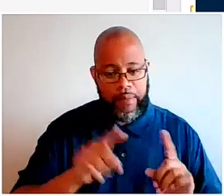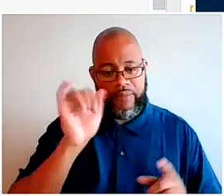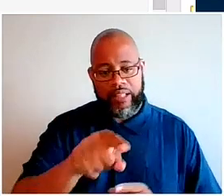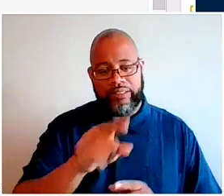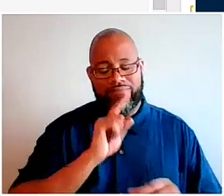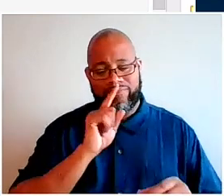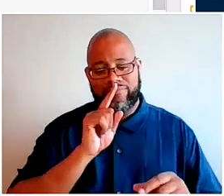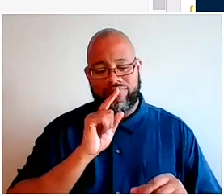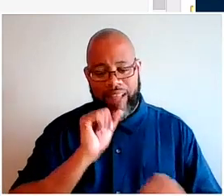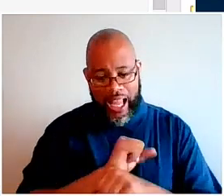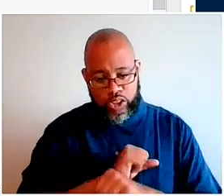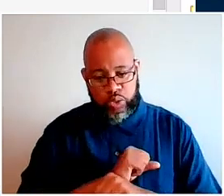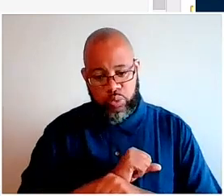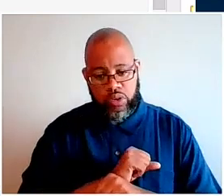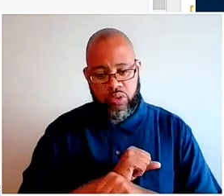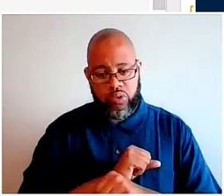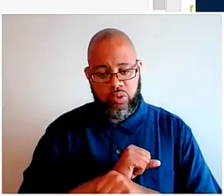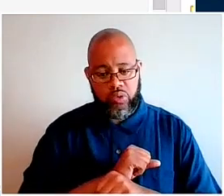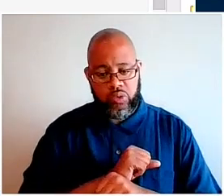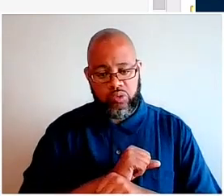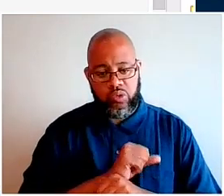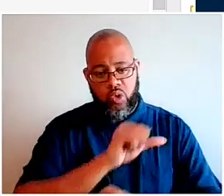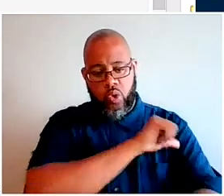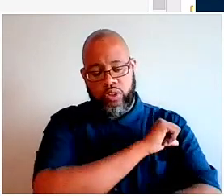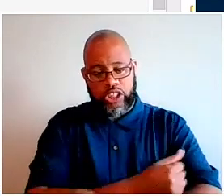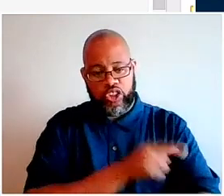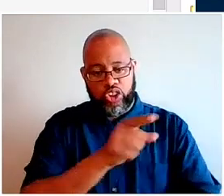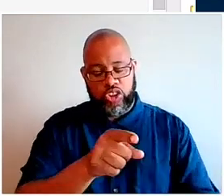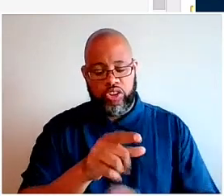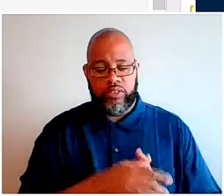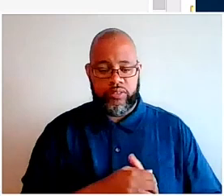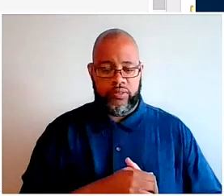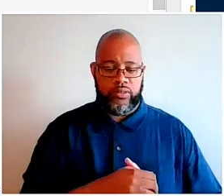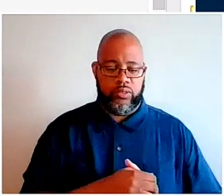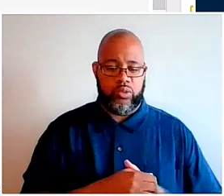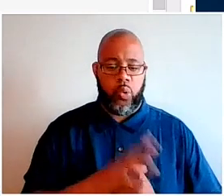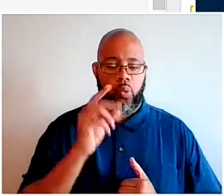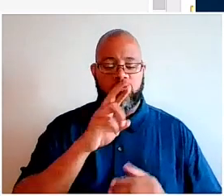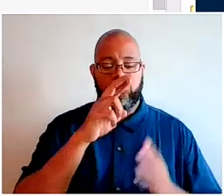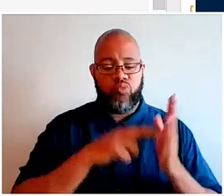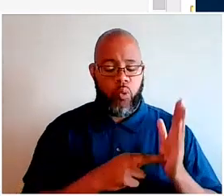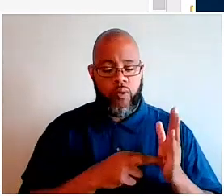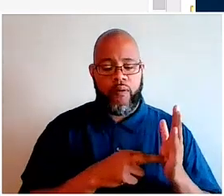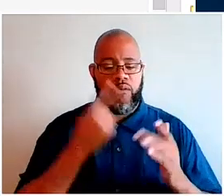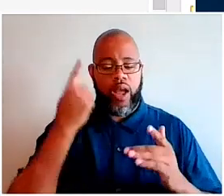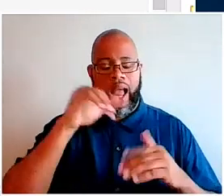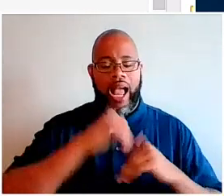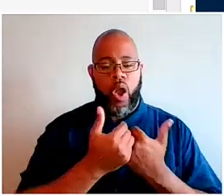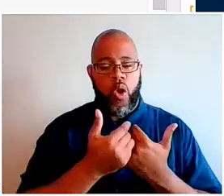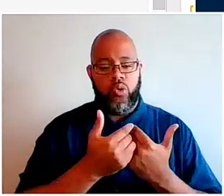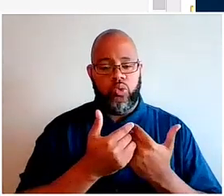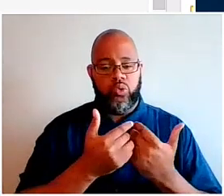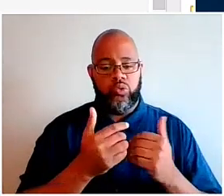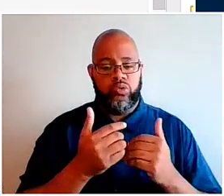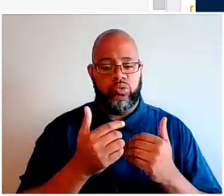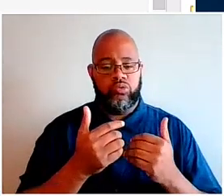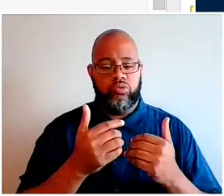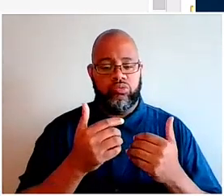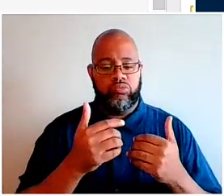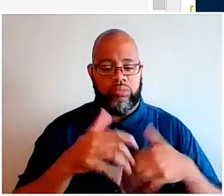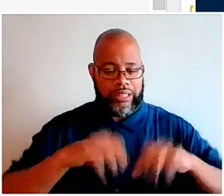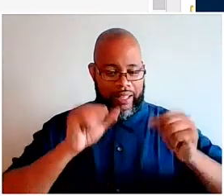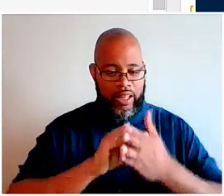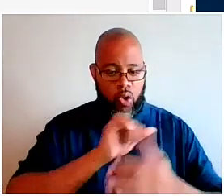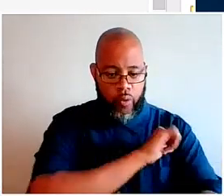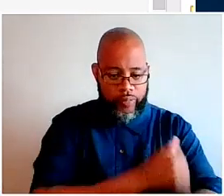actual, actually where the authorization would be, where the rules are for how you obtain the authorization for that. So